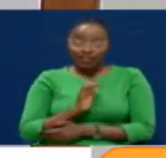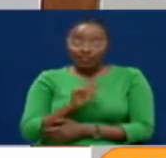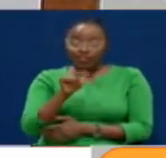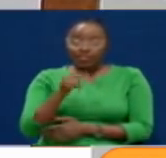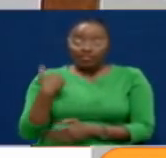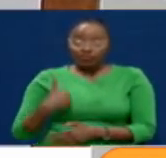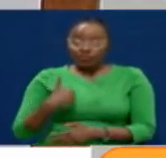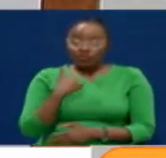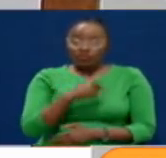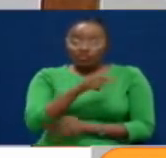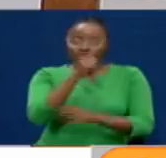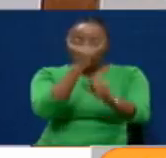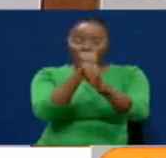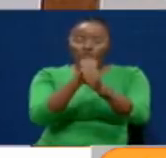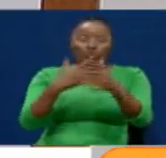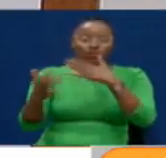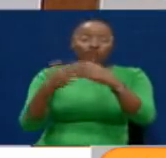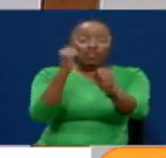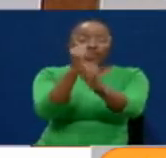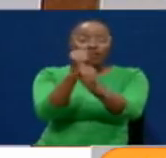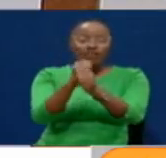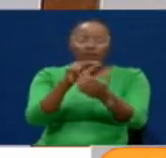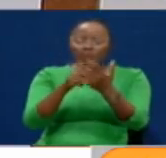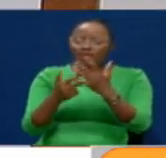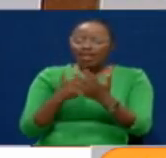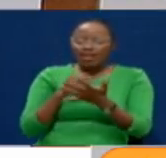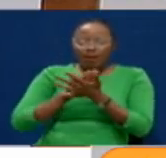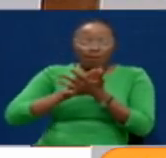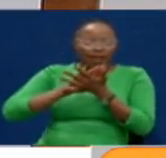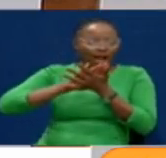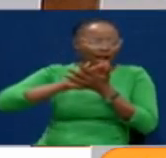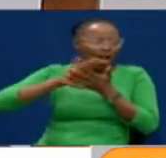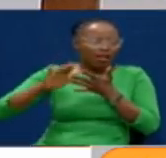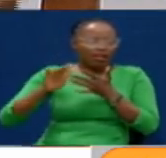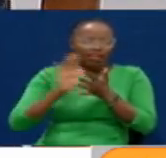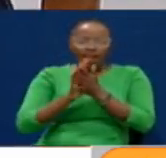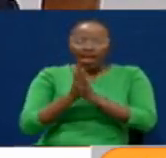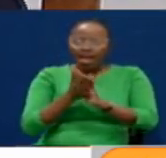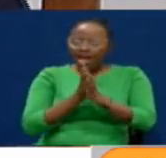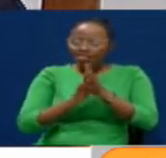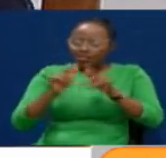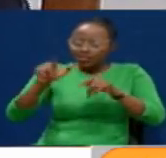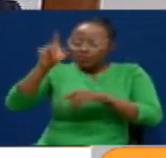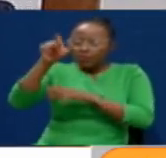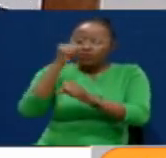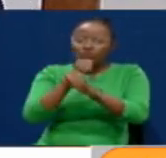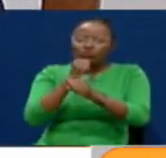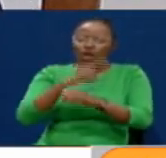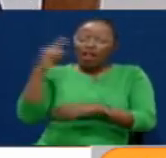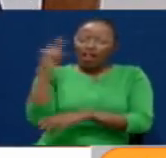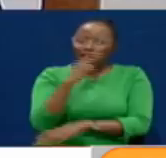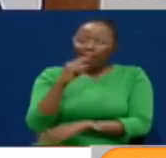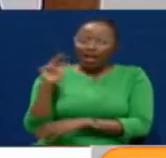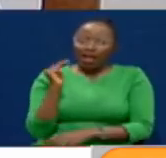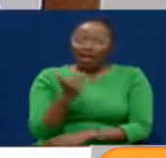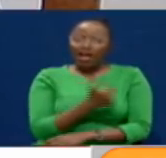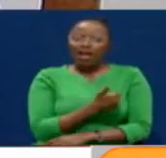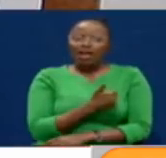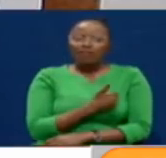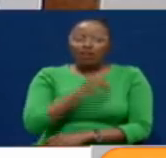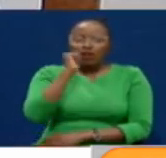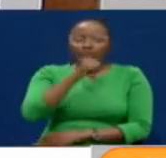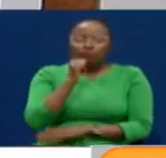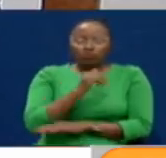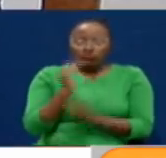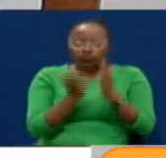blank check and they had to do what they had to do. It was a blank script. And tough it must be remembered. It was tough. You know, for us, we have, we can refer